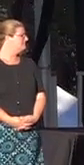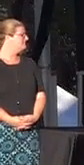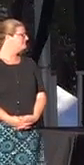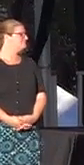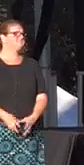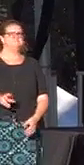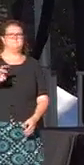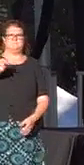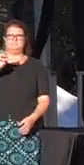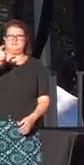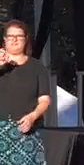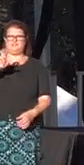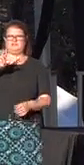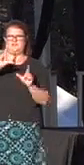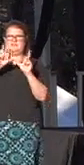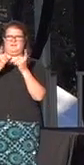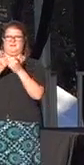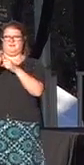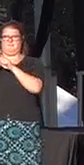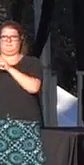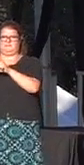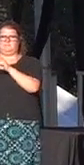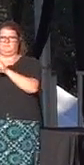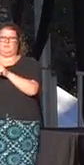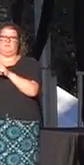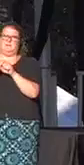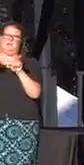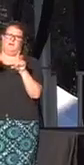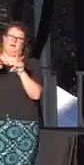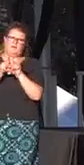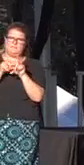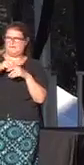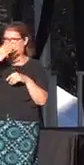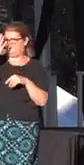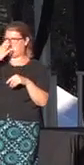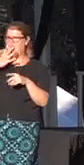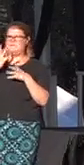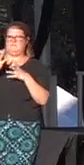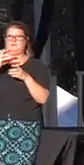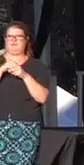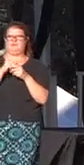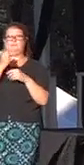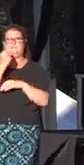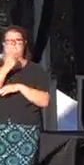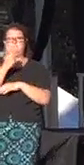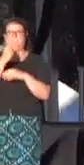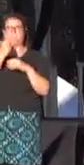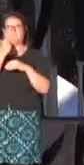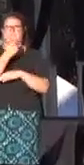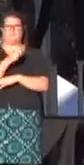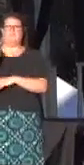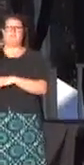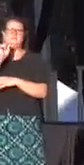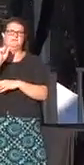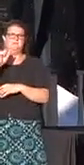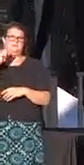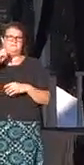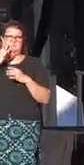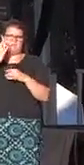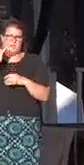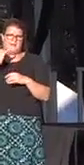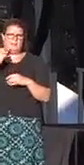Major League Baseball has also been at the forefront of the inclusion movement, becoming the first professional sports league to name a member of